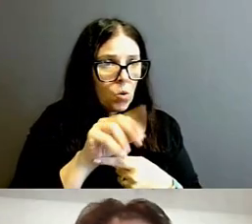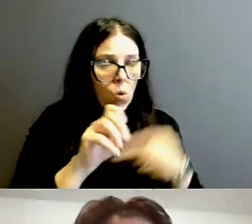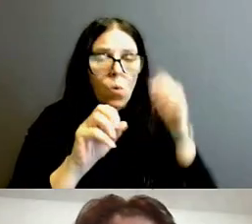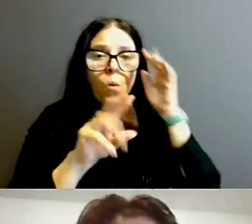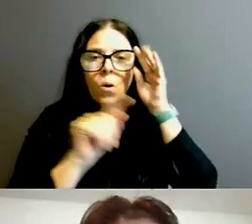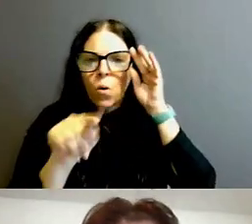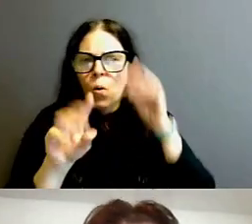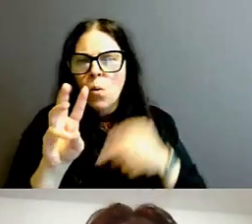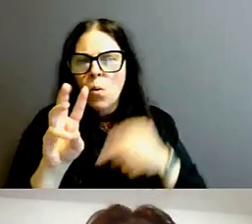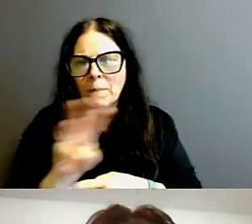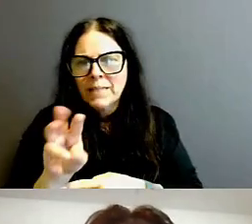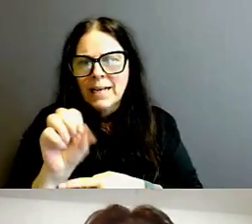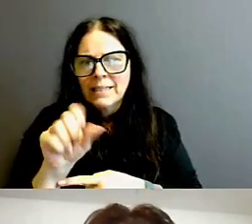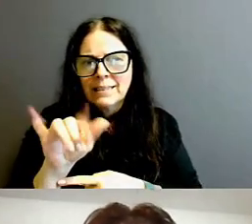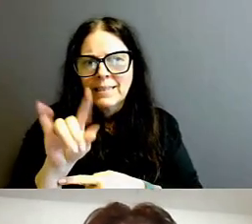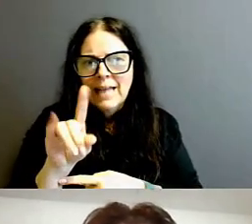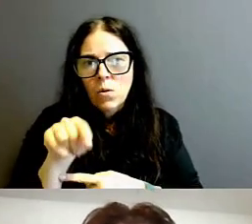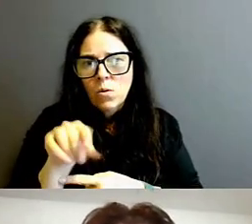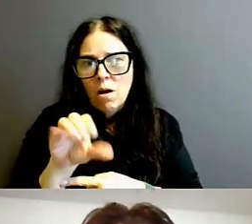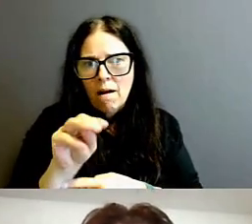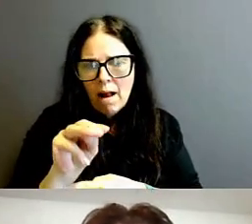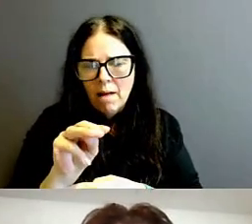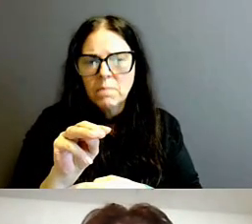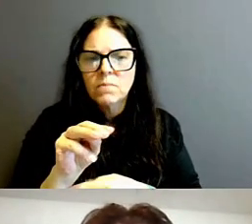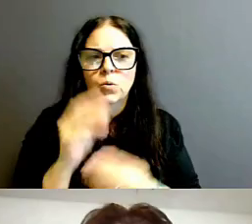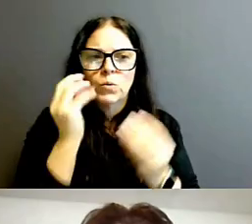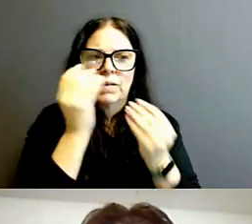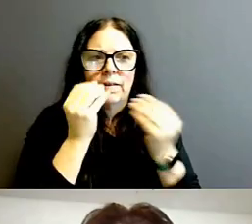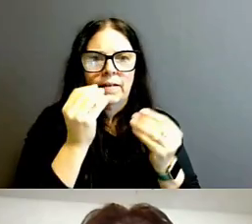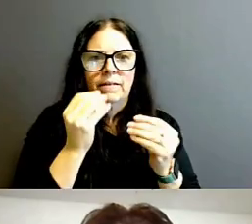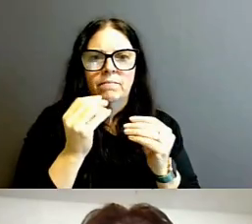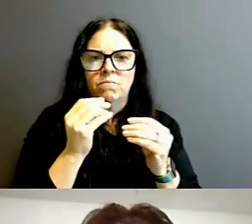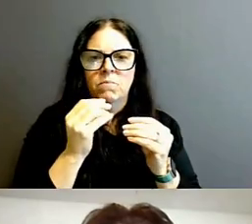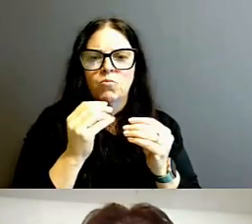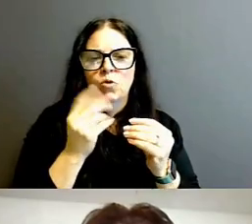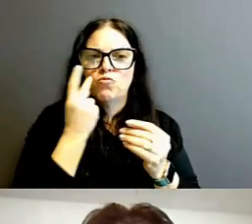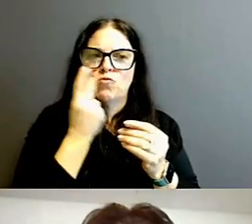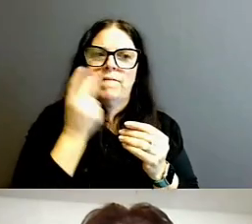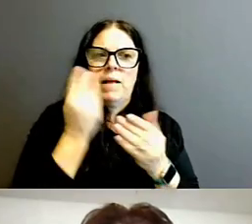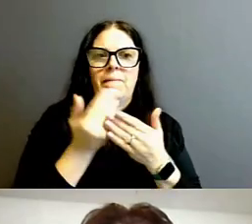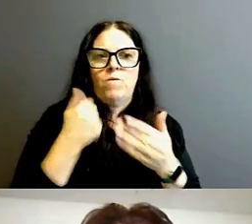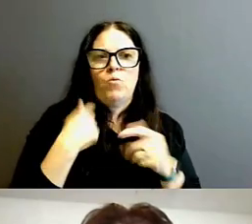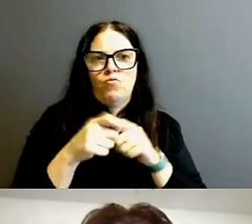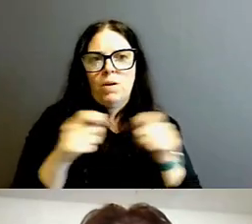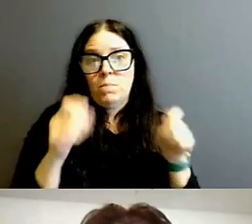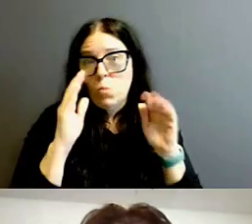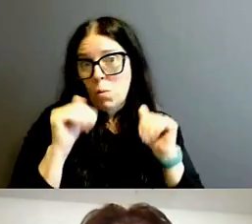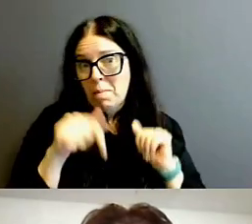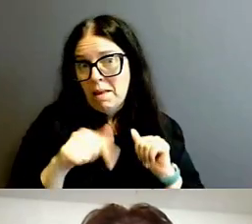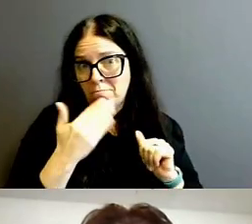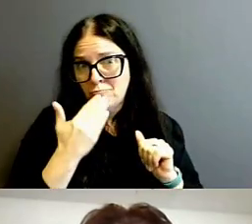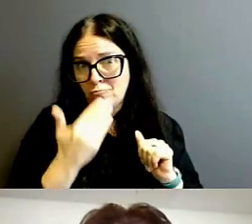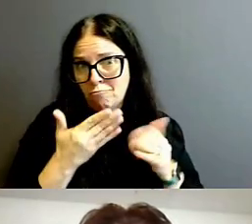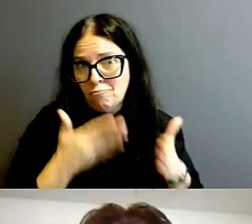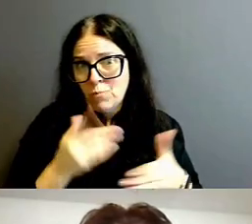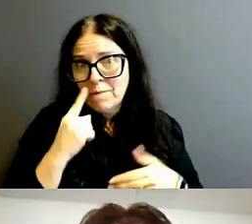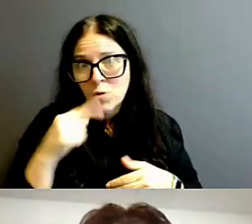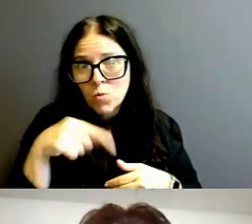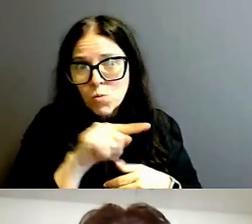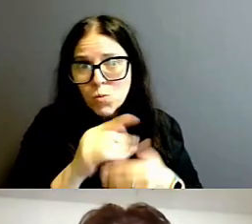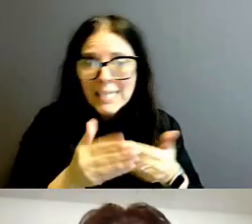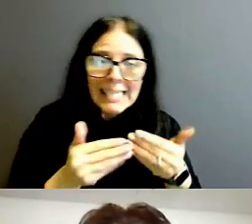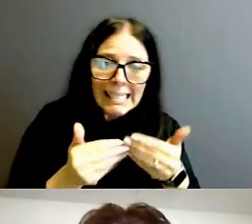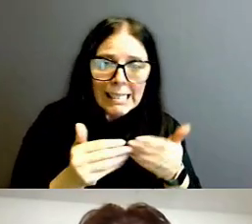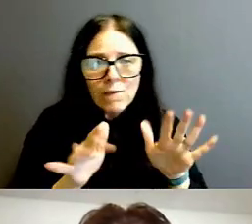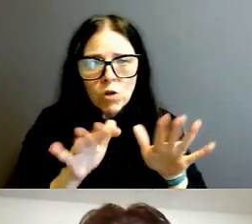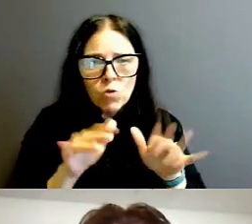to answer the question. This is just kind of to reflect a bit before we wrap up for today. So I hope it will be a good way, an easy way for you to